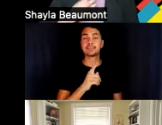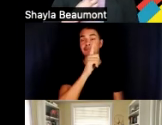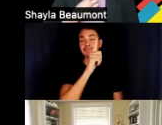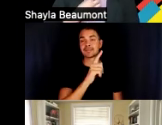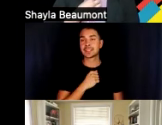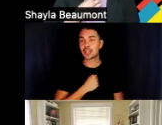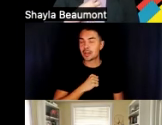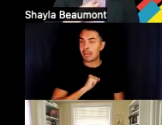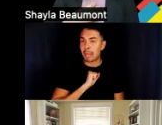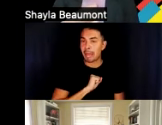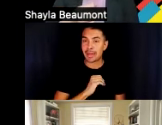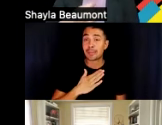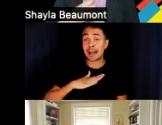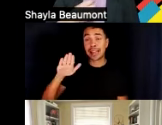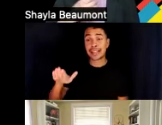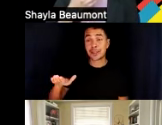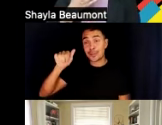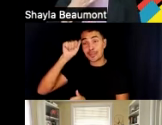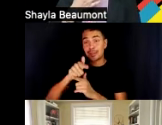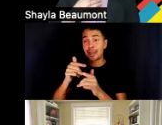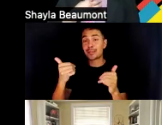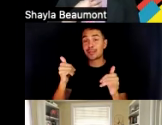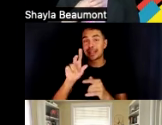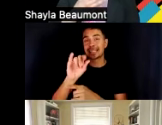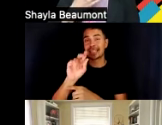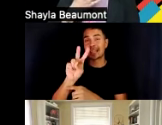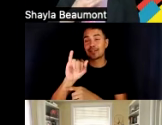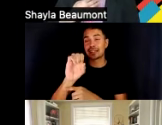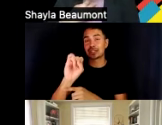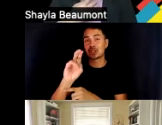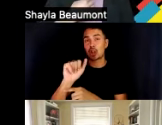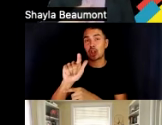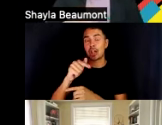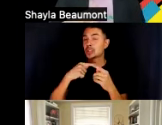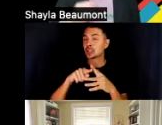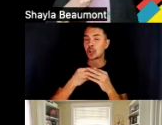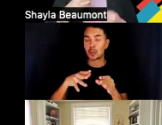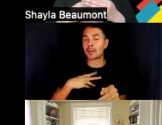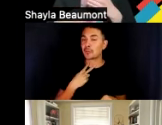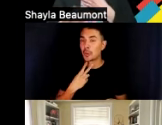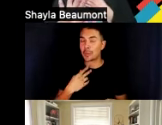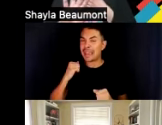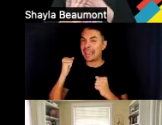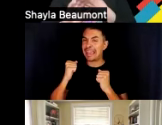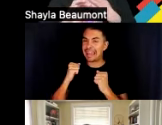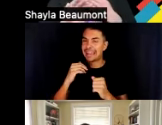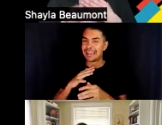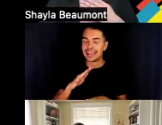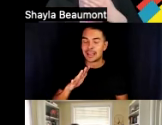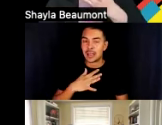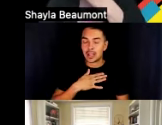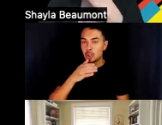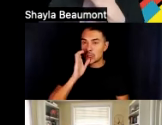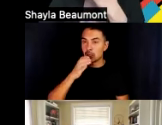Sorry, my little brother played in divisionals and I'm like finally starting to lose my voice, so I'm like trying to drink tea so it's like not raspy and